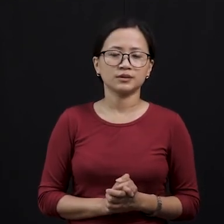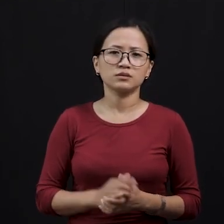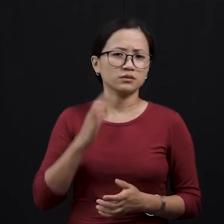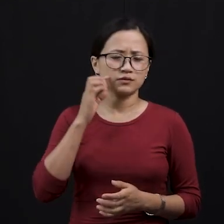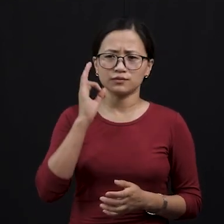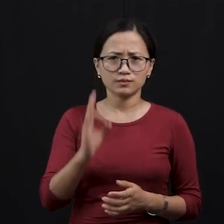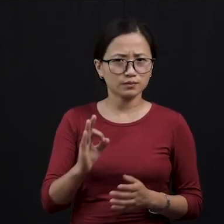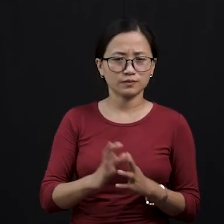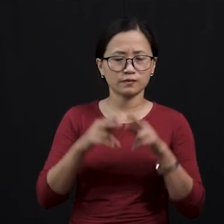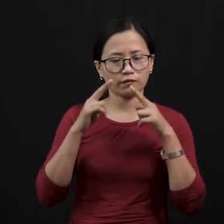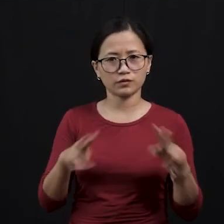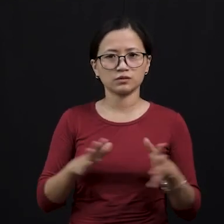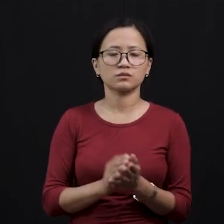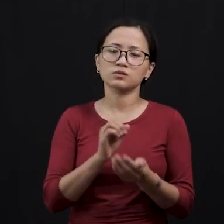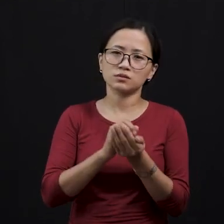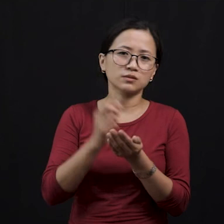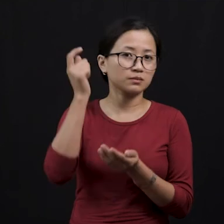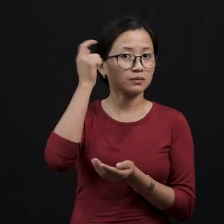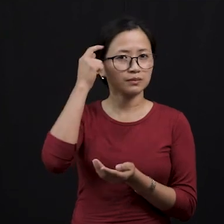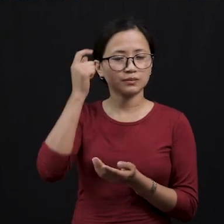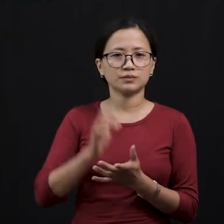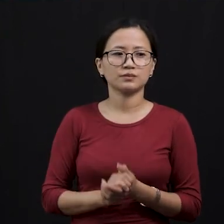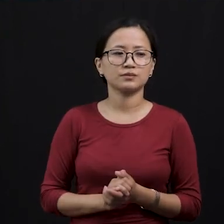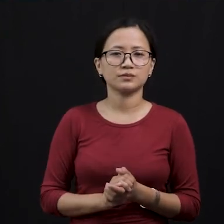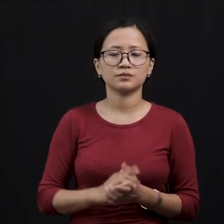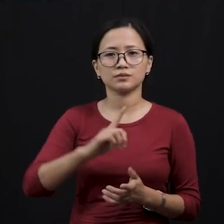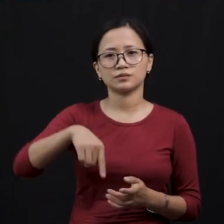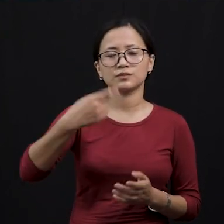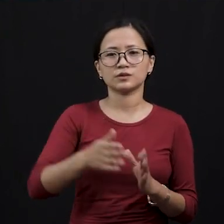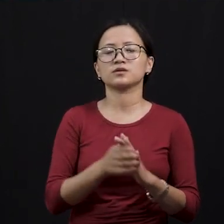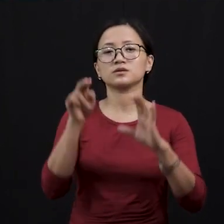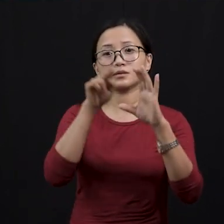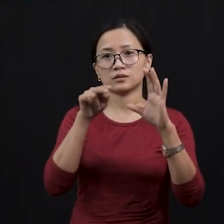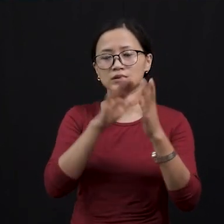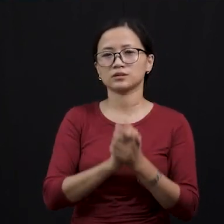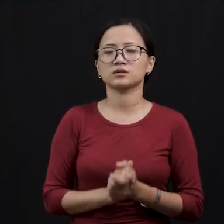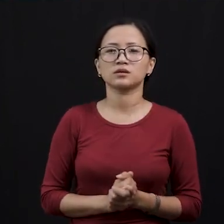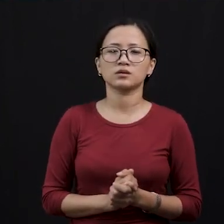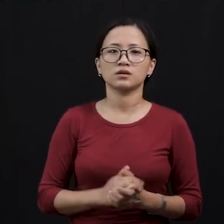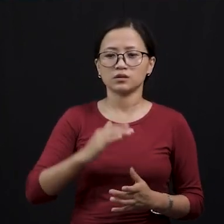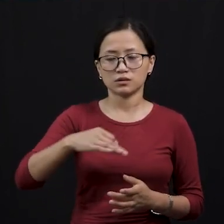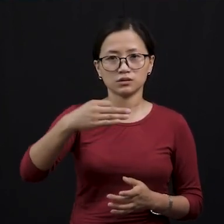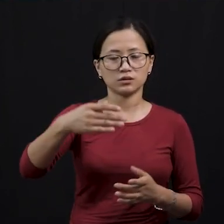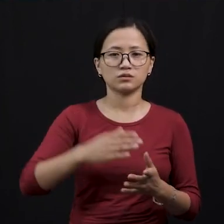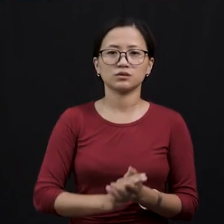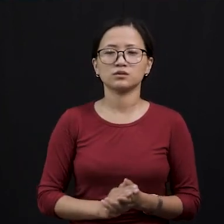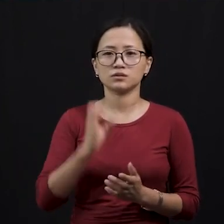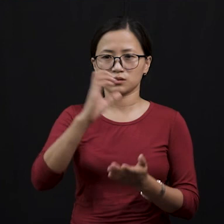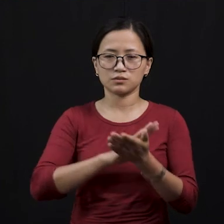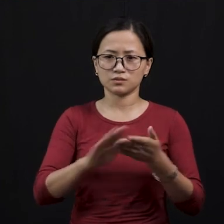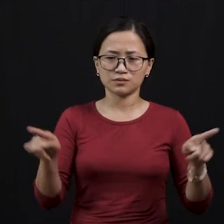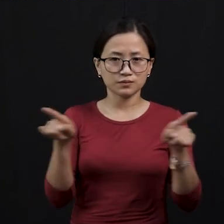very important. You please keep this in mind. And until the next class, we will continue the chapter, the same